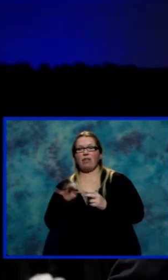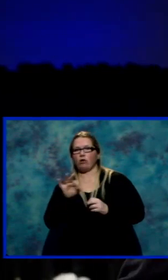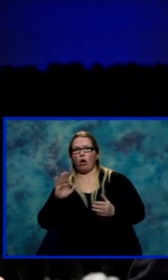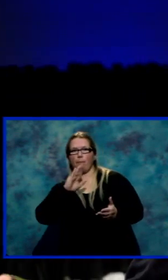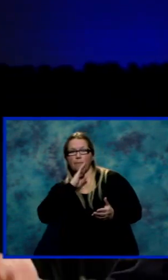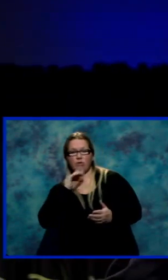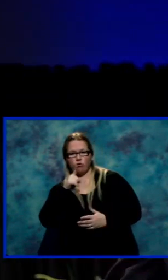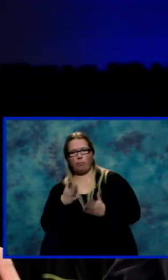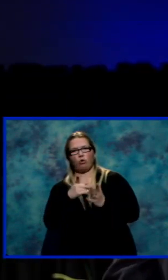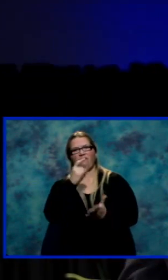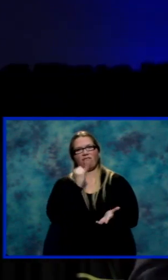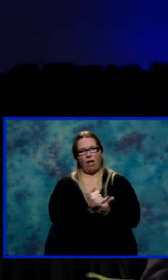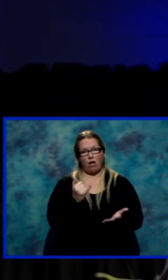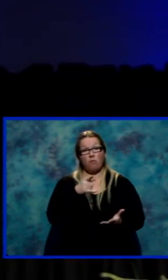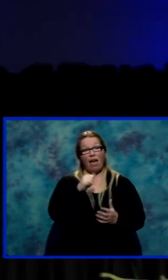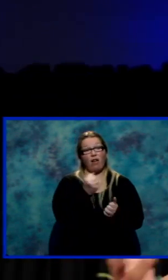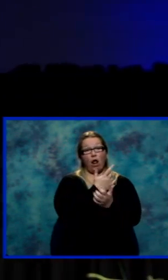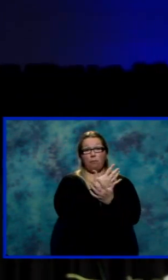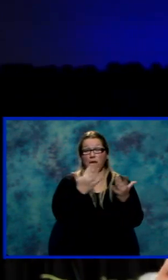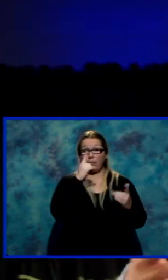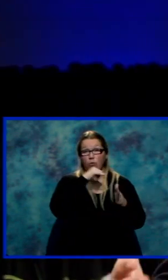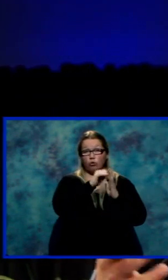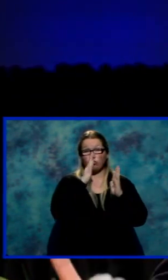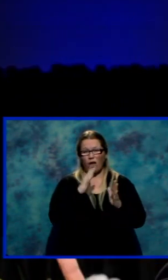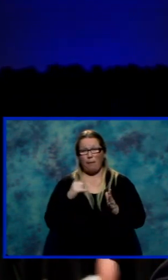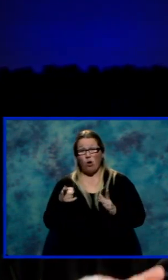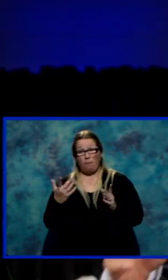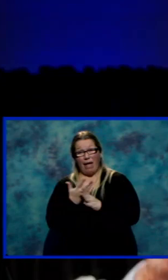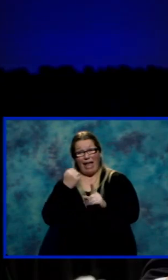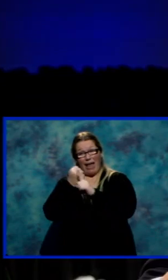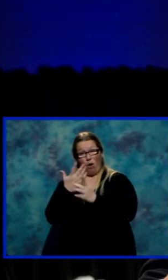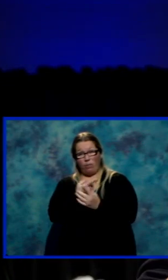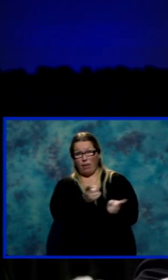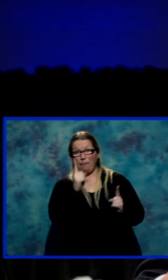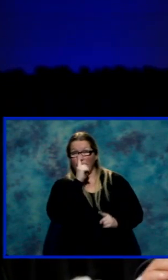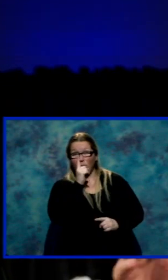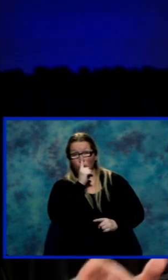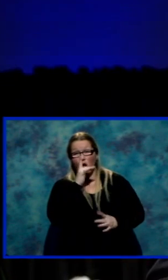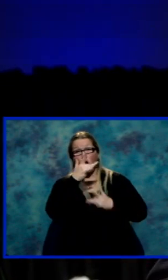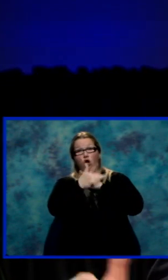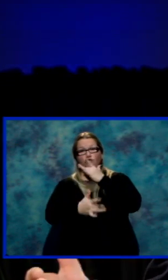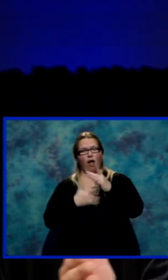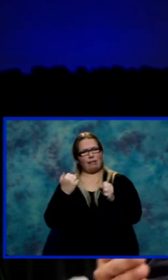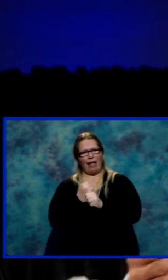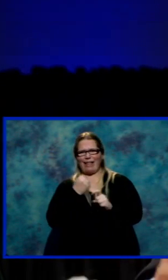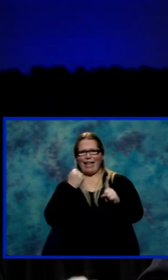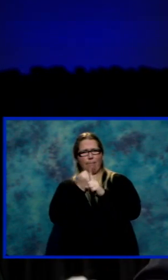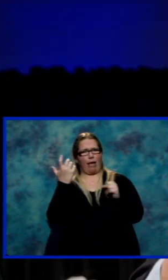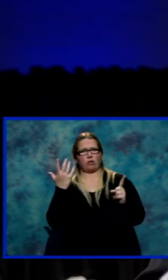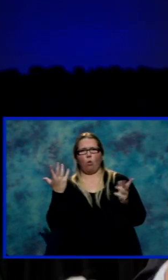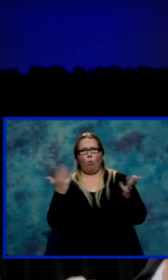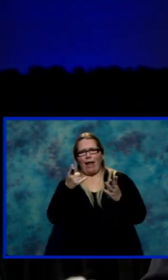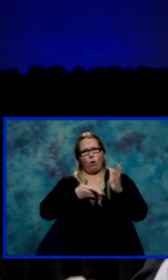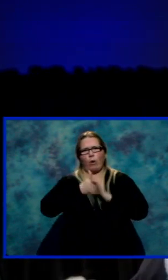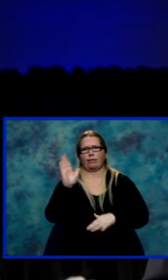you failed. You might have a lot of people in church, but you really haven't made an impact. Mm-hmm. Christ made an impact wherever he went. As soon as he came into a town,